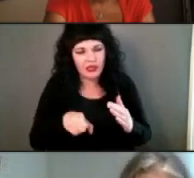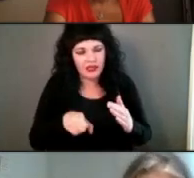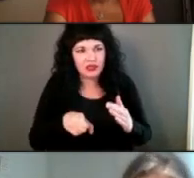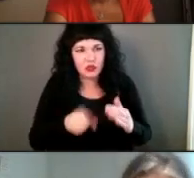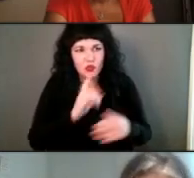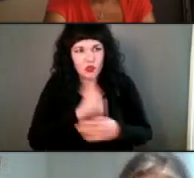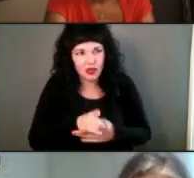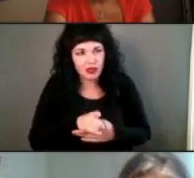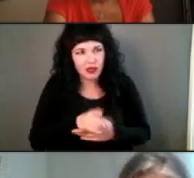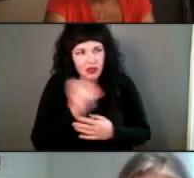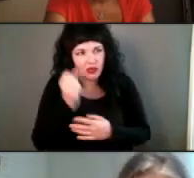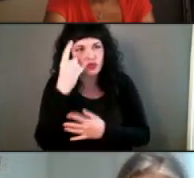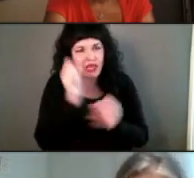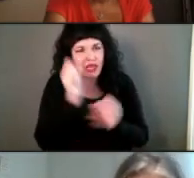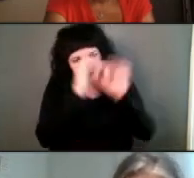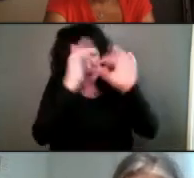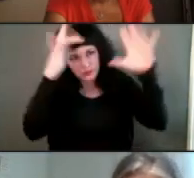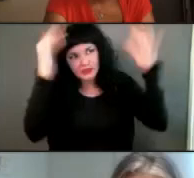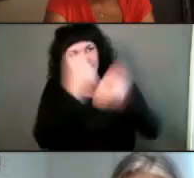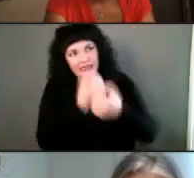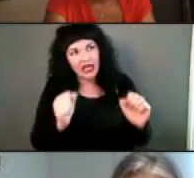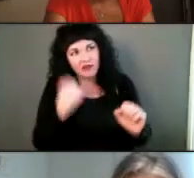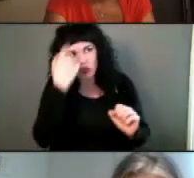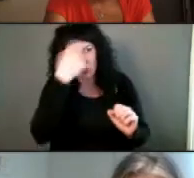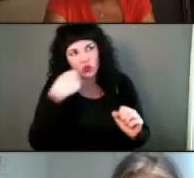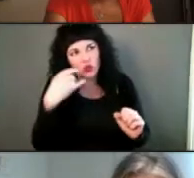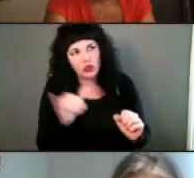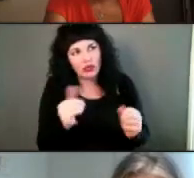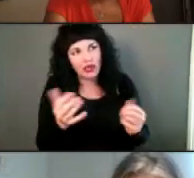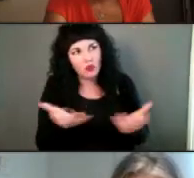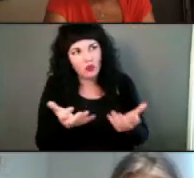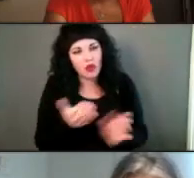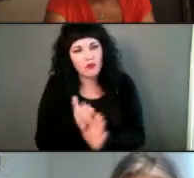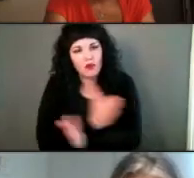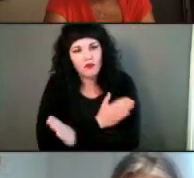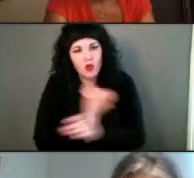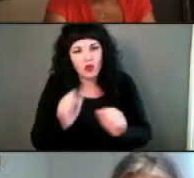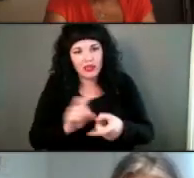adjust our system for a more racially just environment.